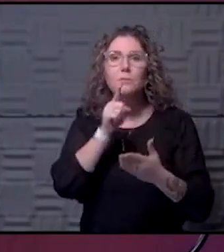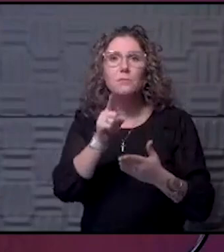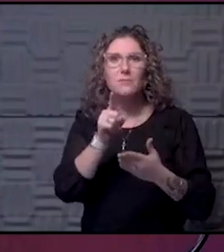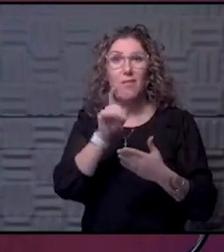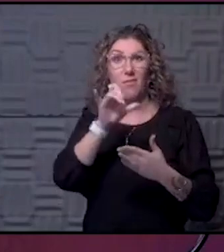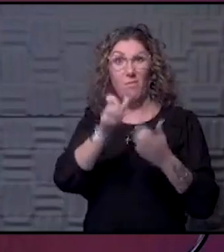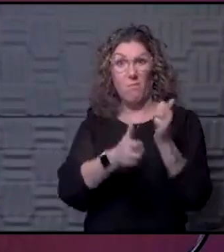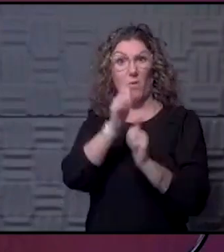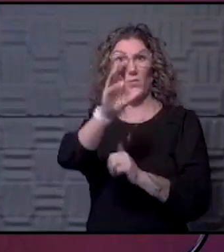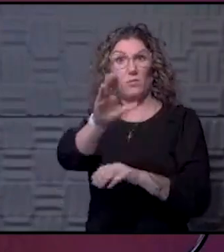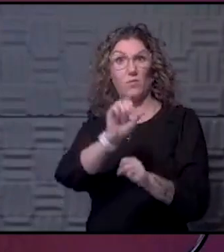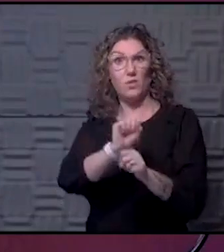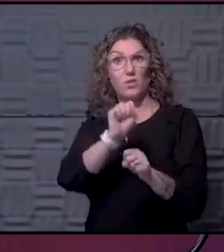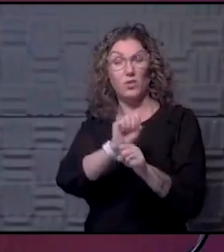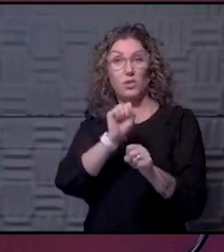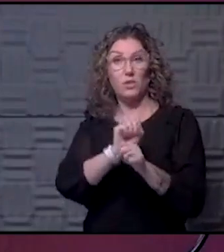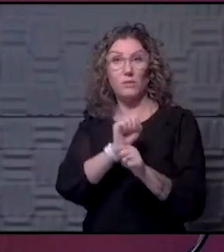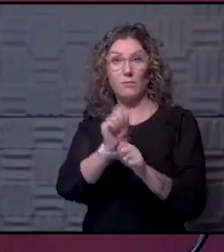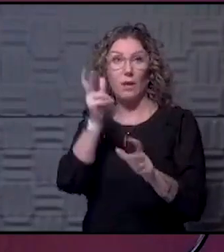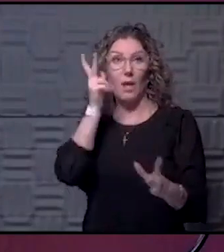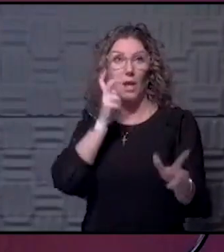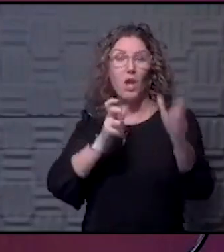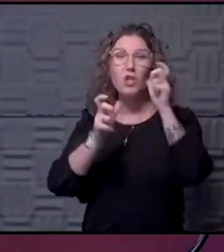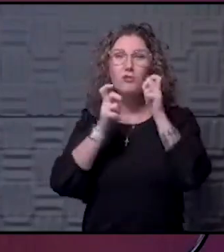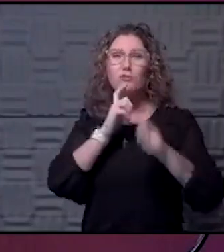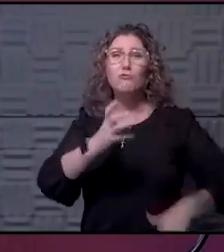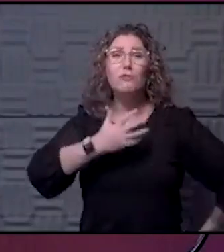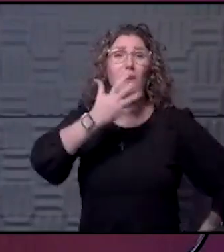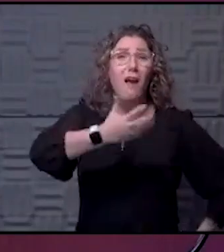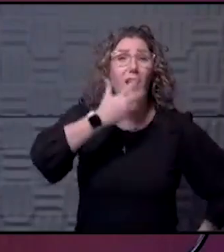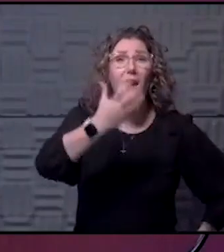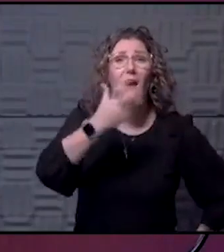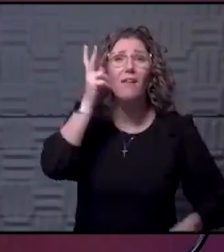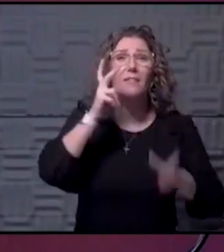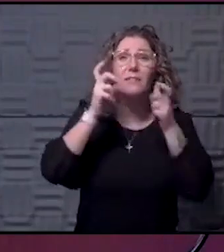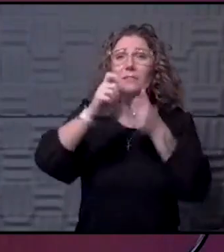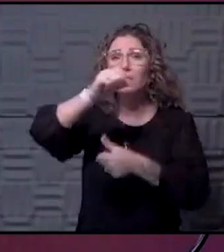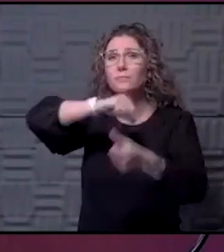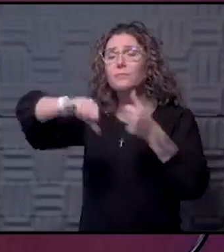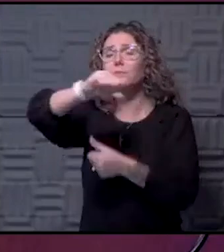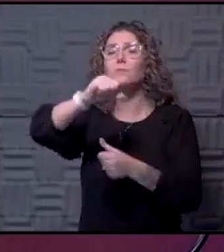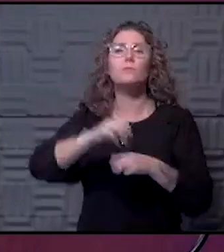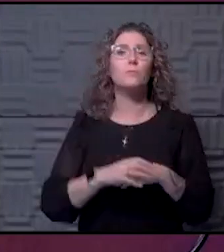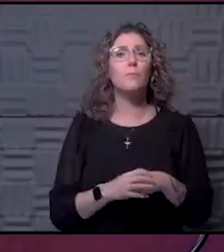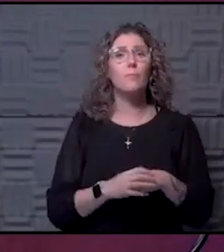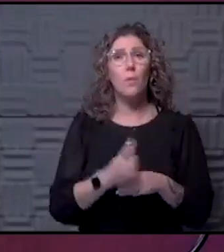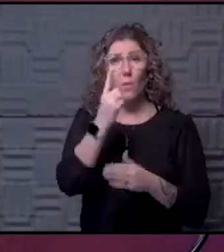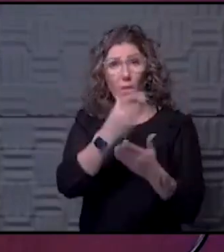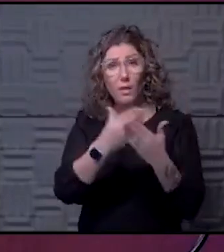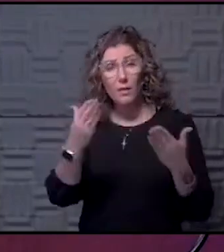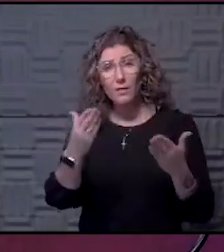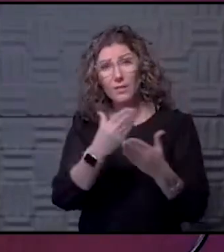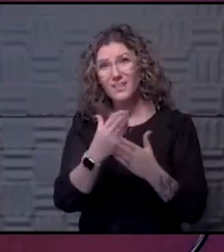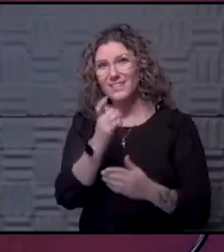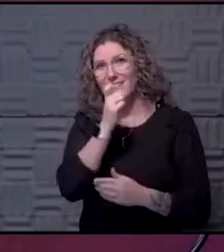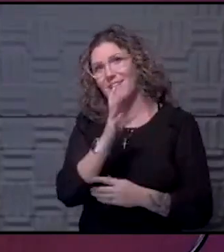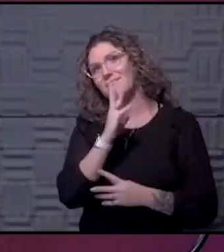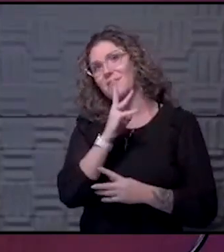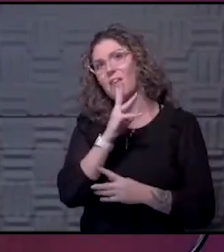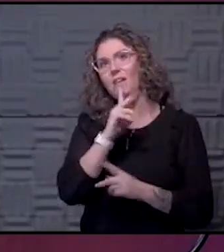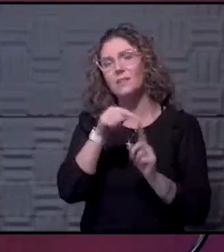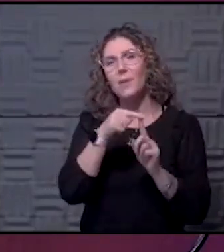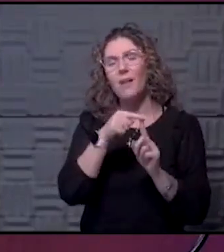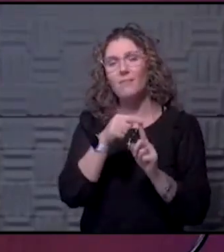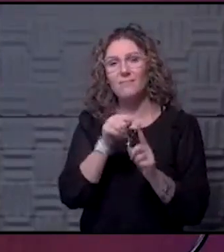of your shift through that. Hearing one another is very hard. I think one of the things that probably isn't talked about